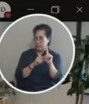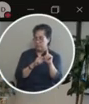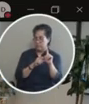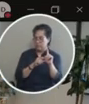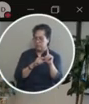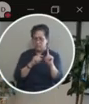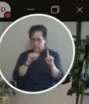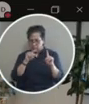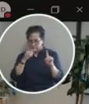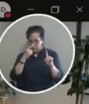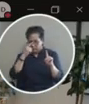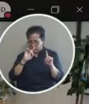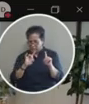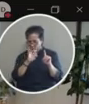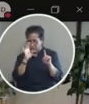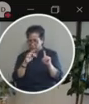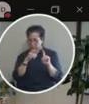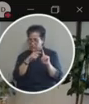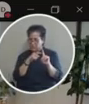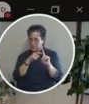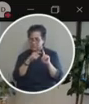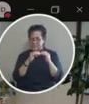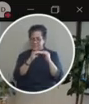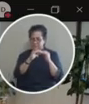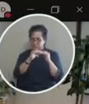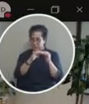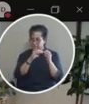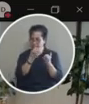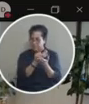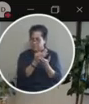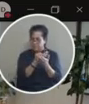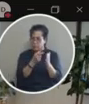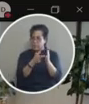for clarification, the stabilization fund